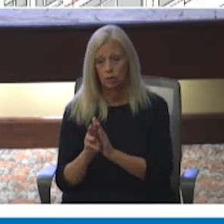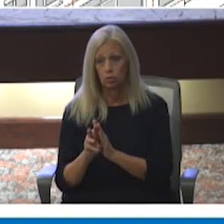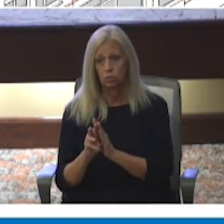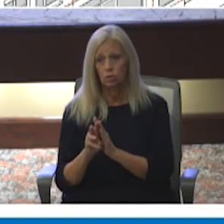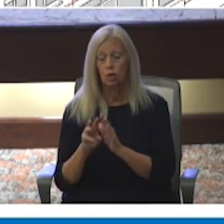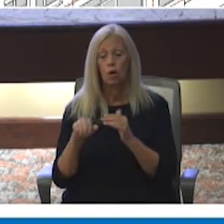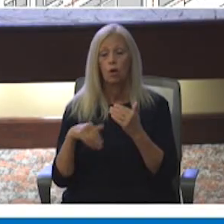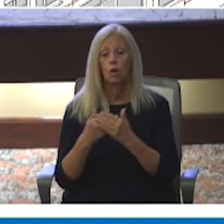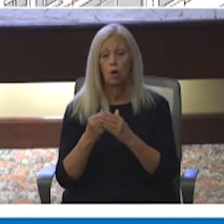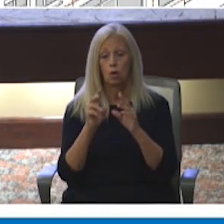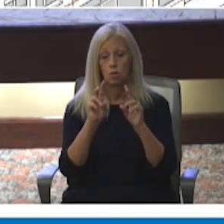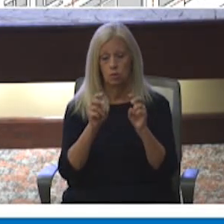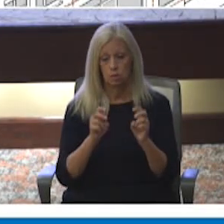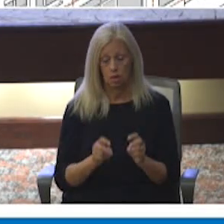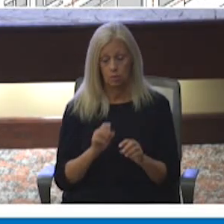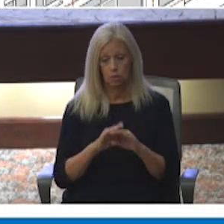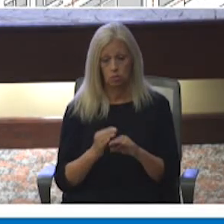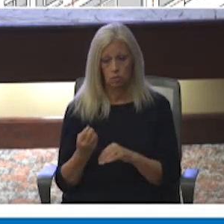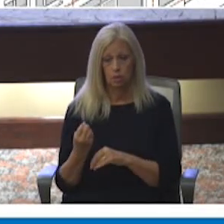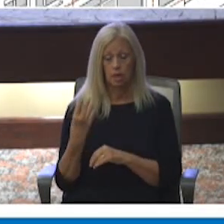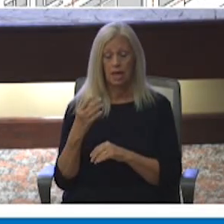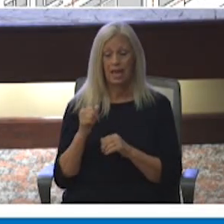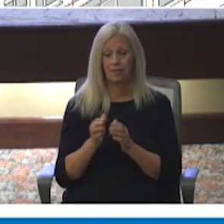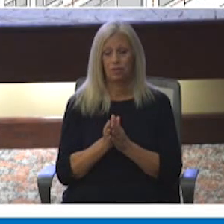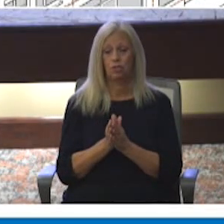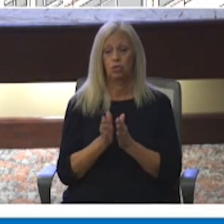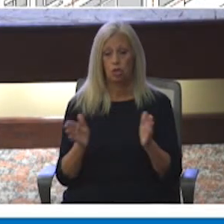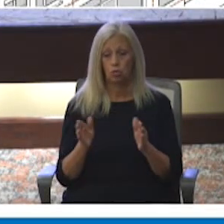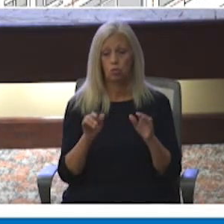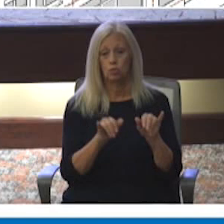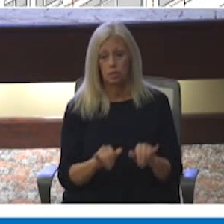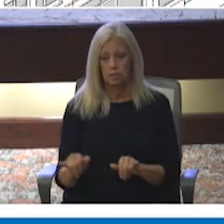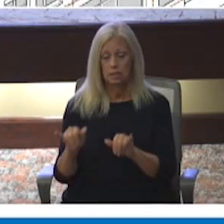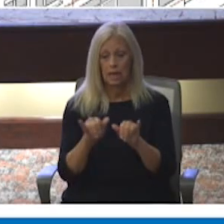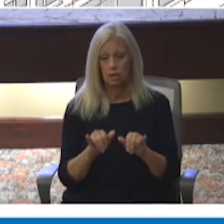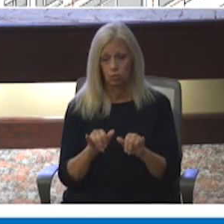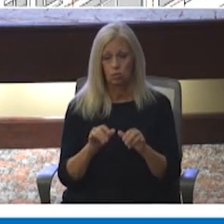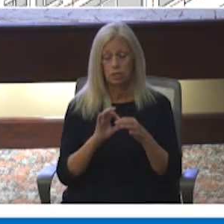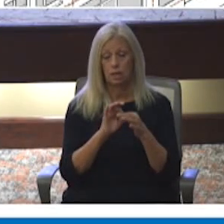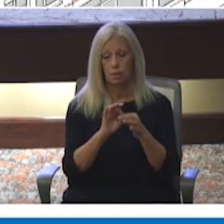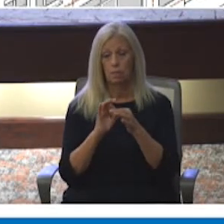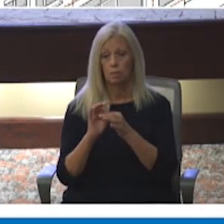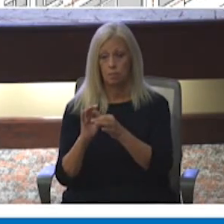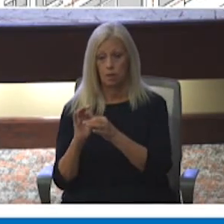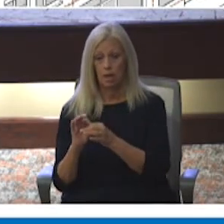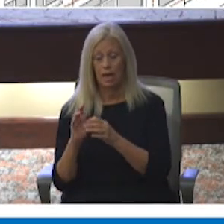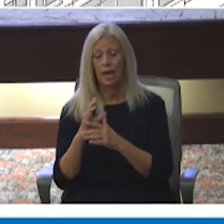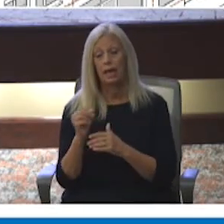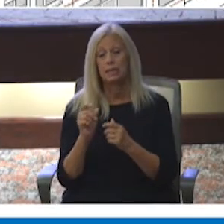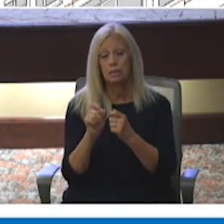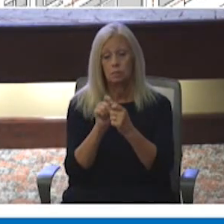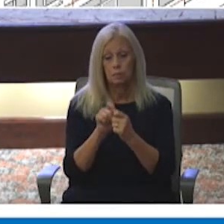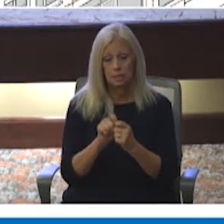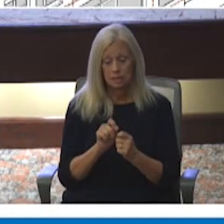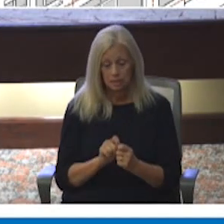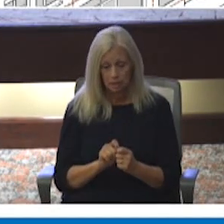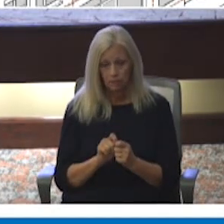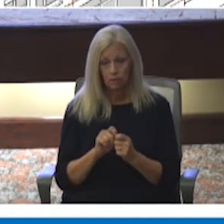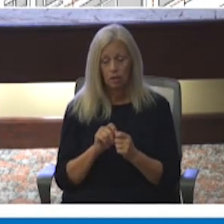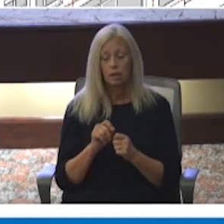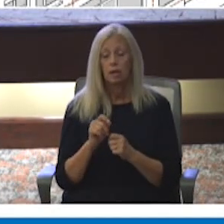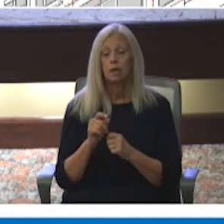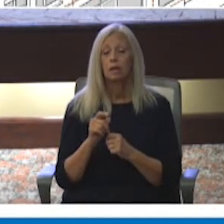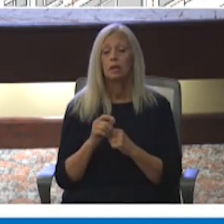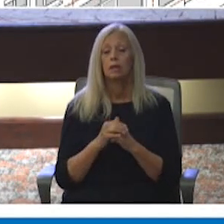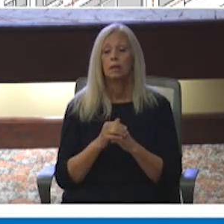slide, we have got general standards that apply across the board, and then we also have some specific standards for each of the sub-districts. And those